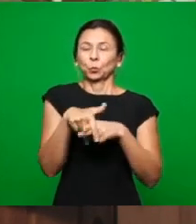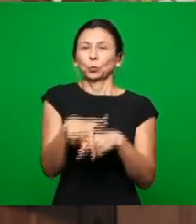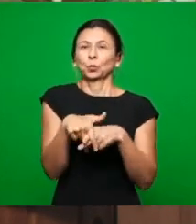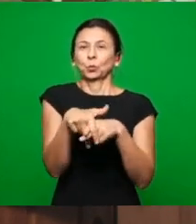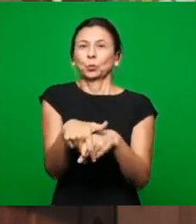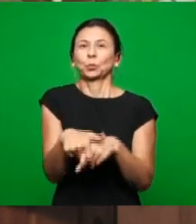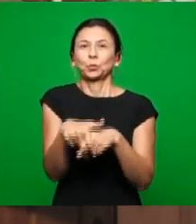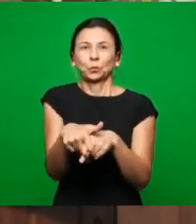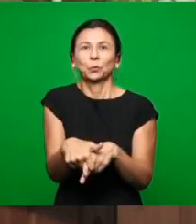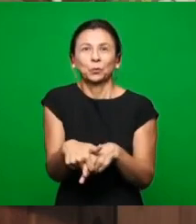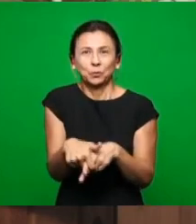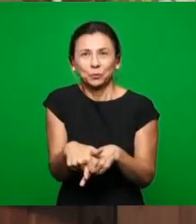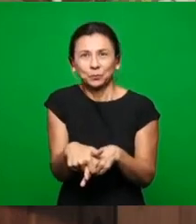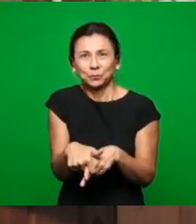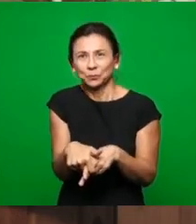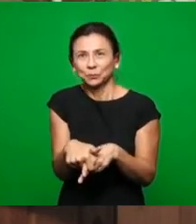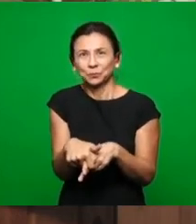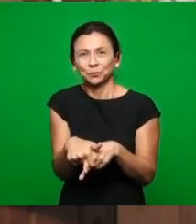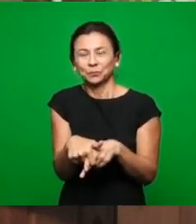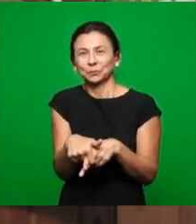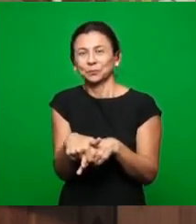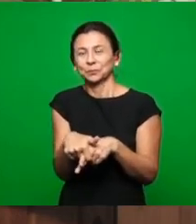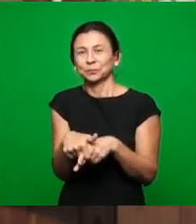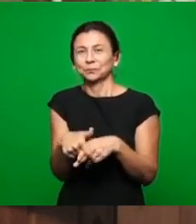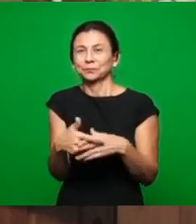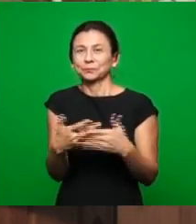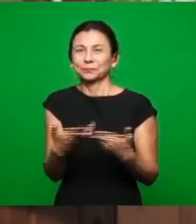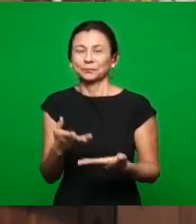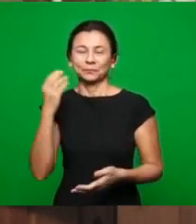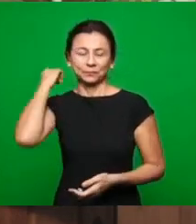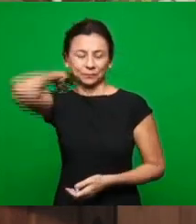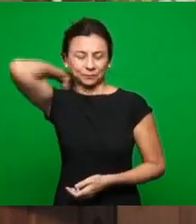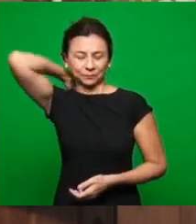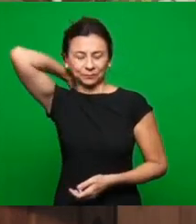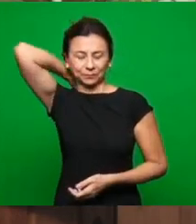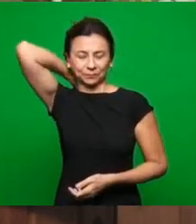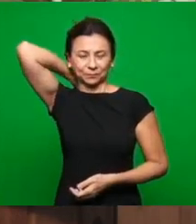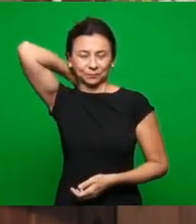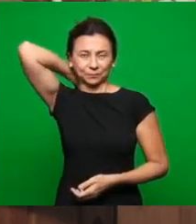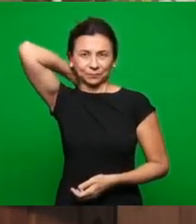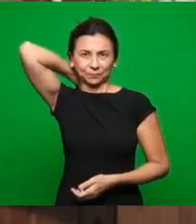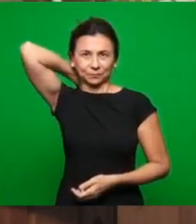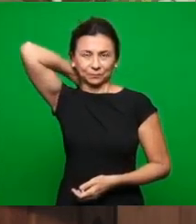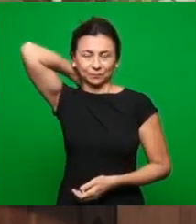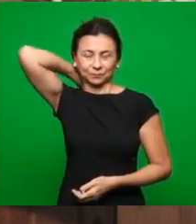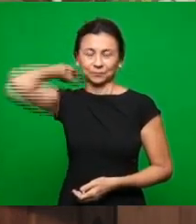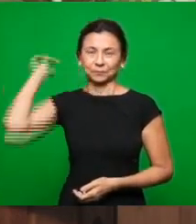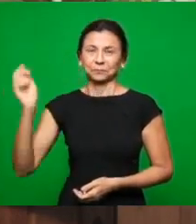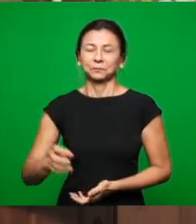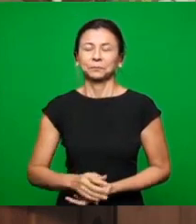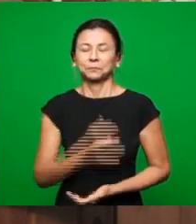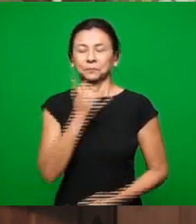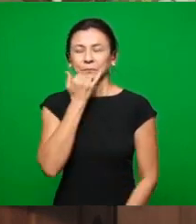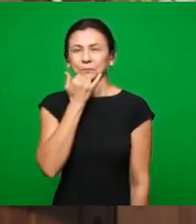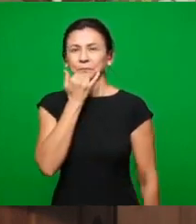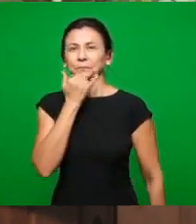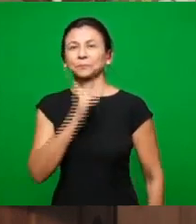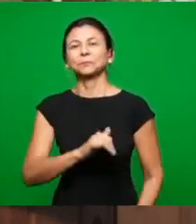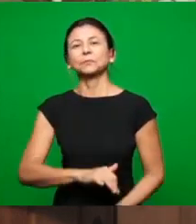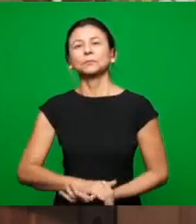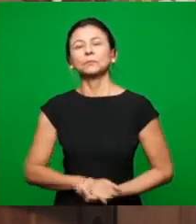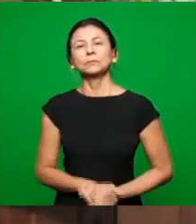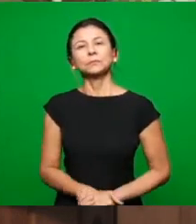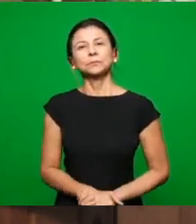ridden the donkeys, for sure they wouldn't, none of them would have been alive, because the donkeys would squeeze them against the walls.